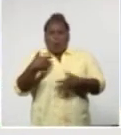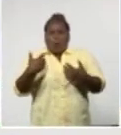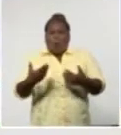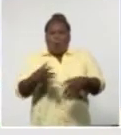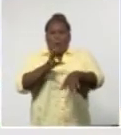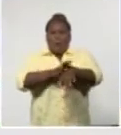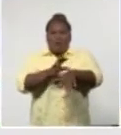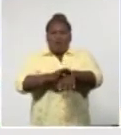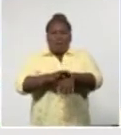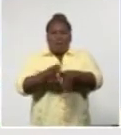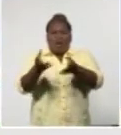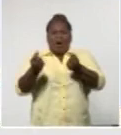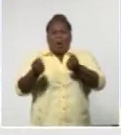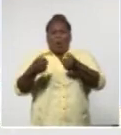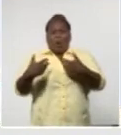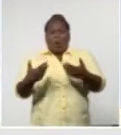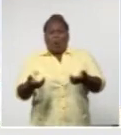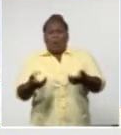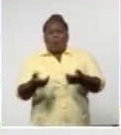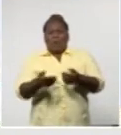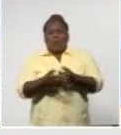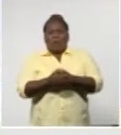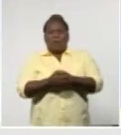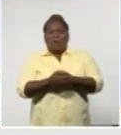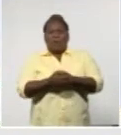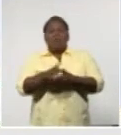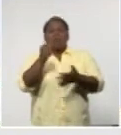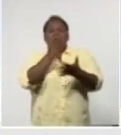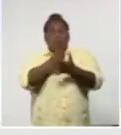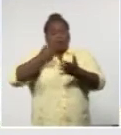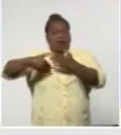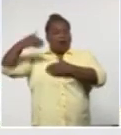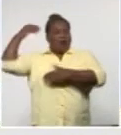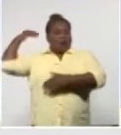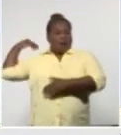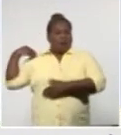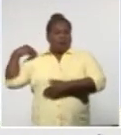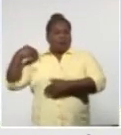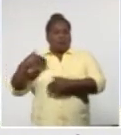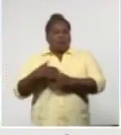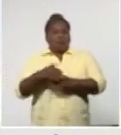with the source of infection identified. That is